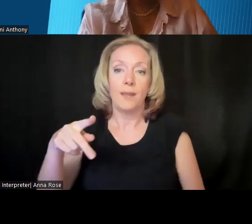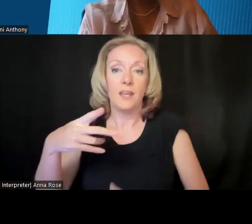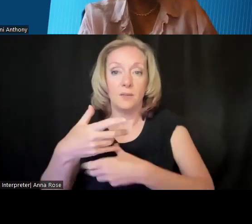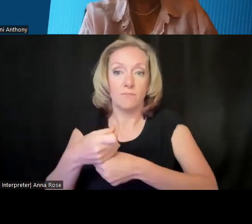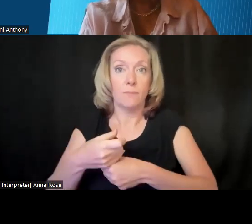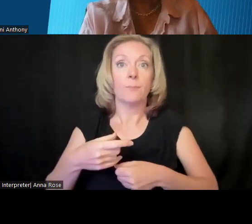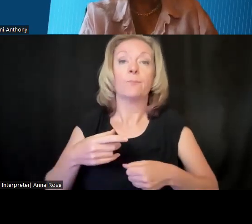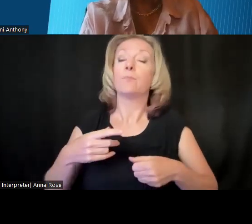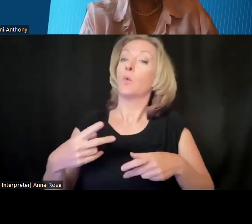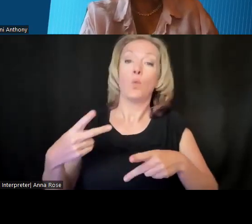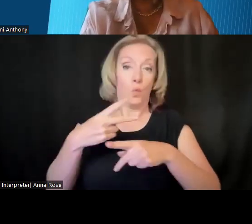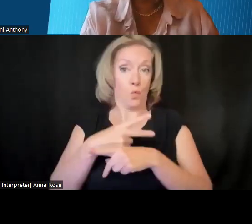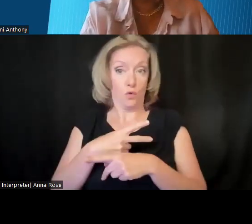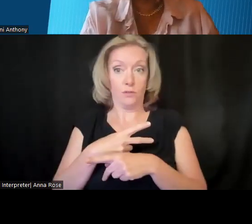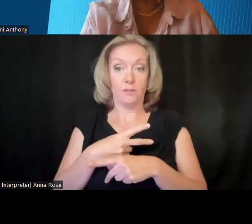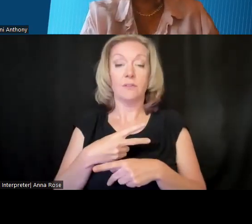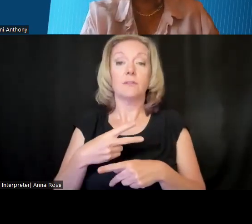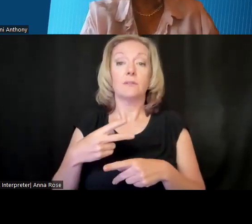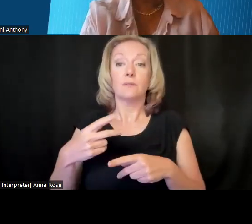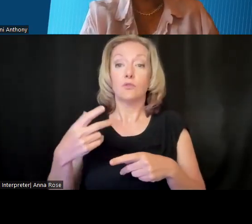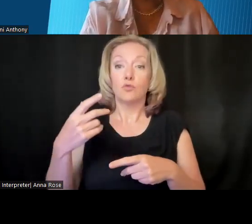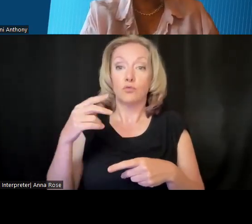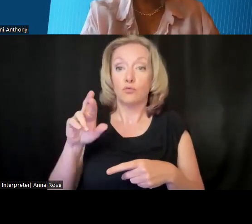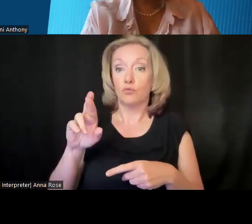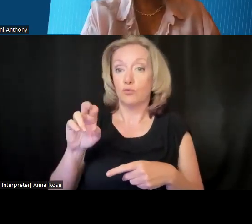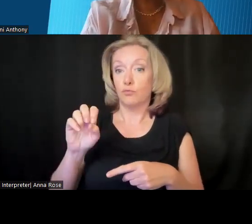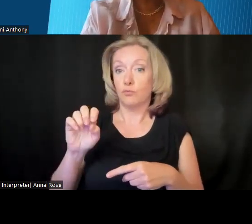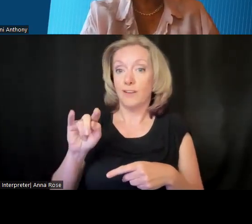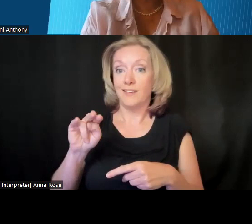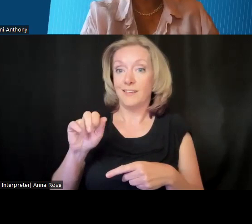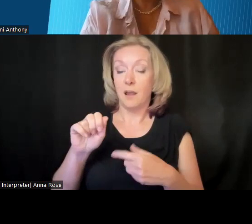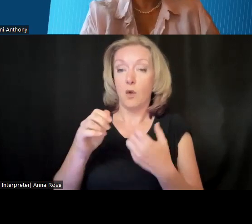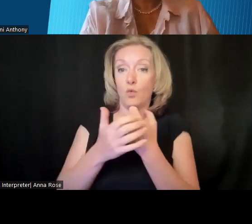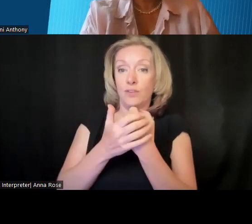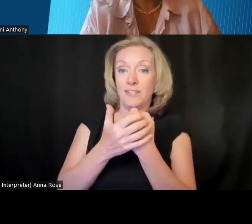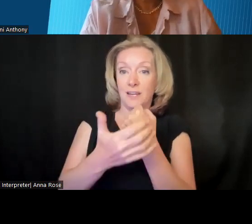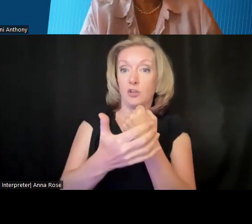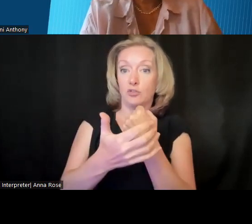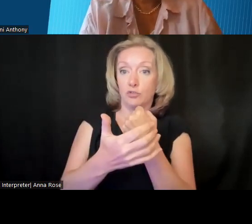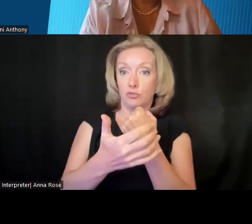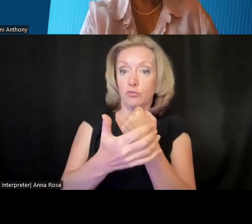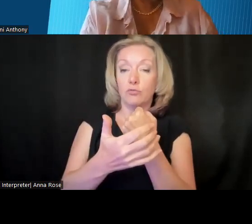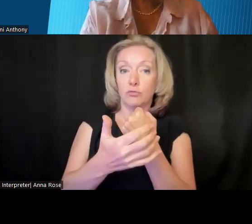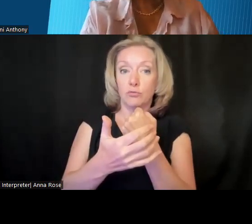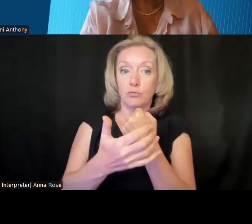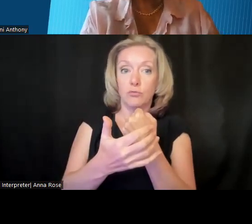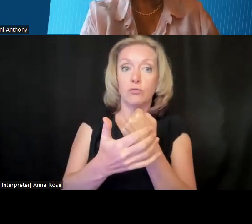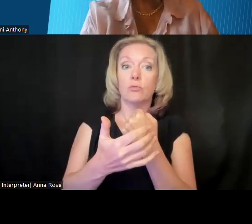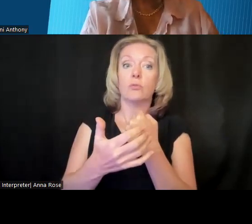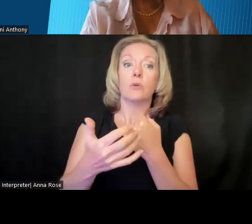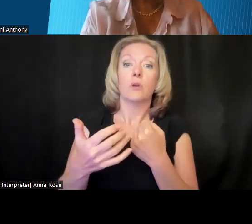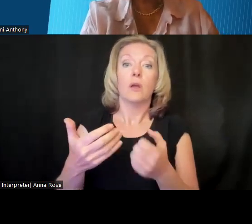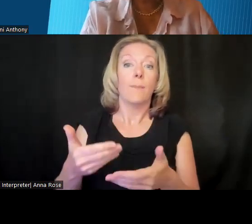its worst, it results in retinal detachment. So it's a disease of the retinal from babies just here